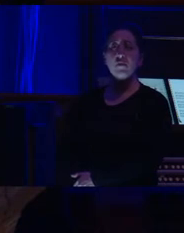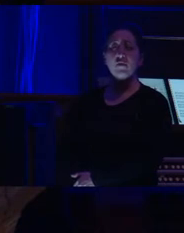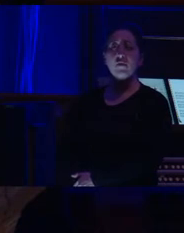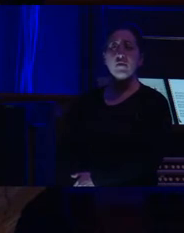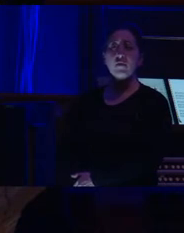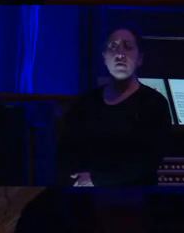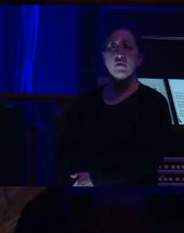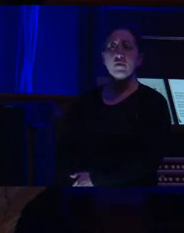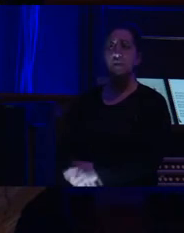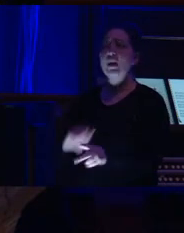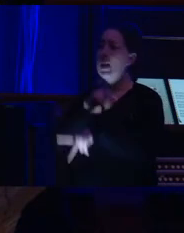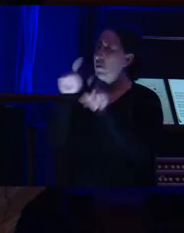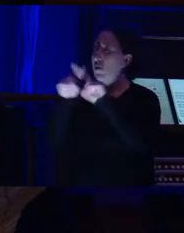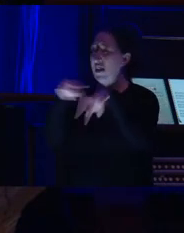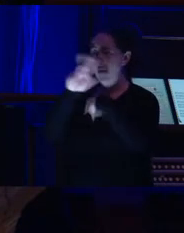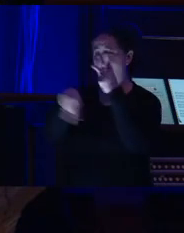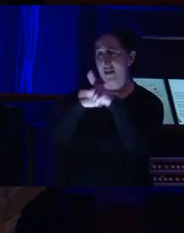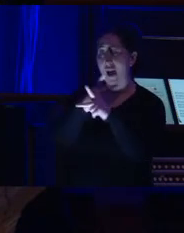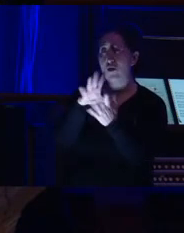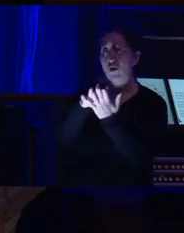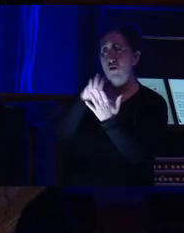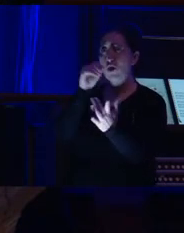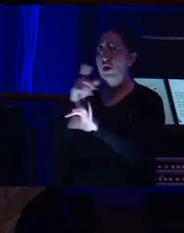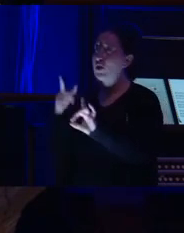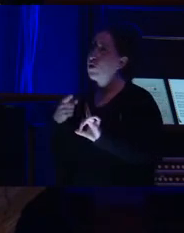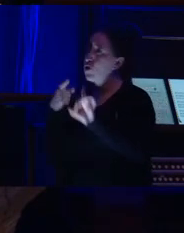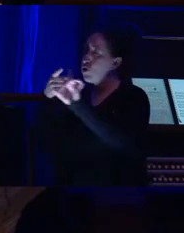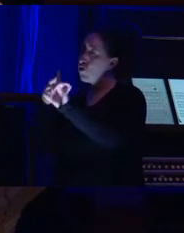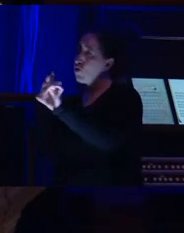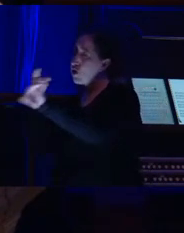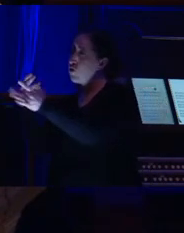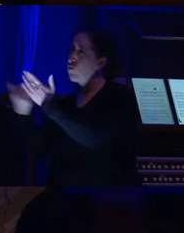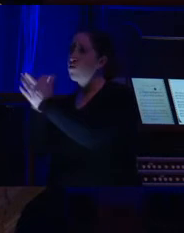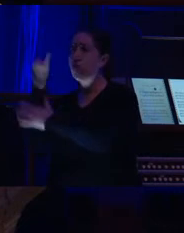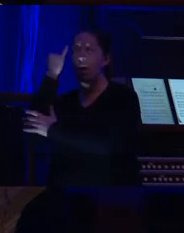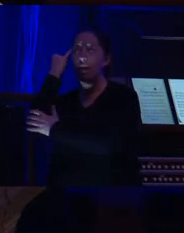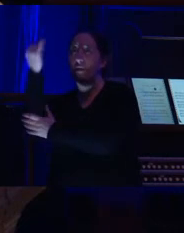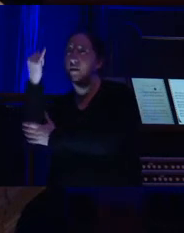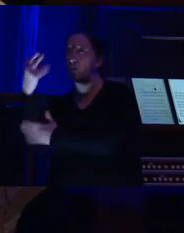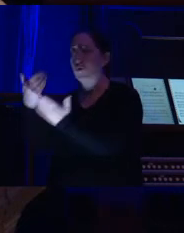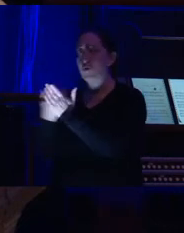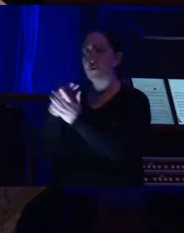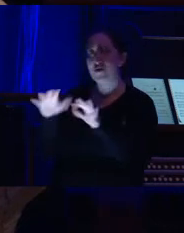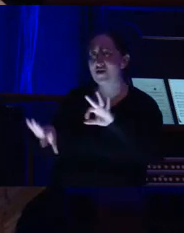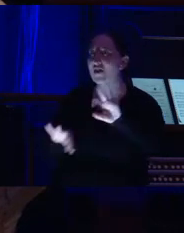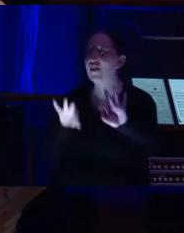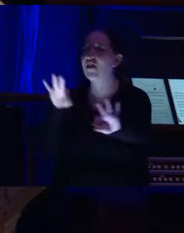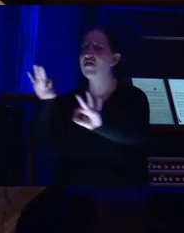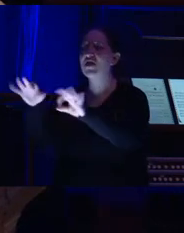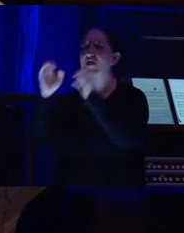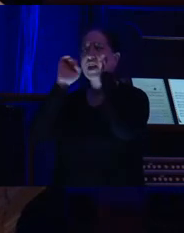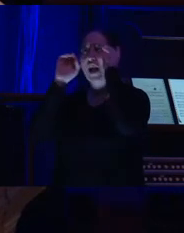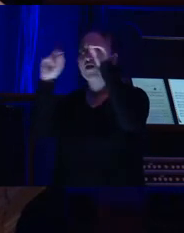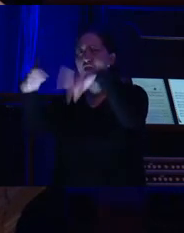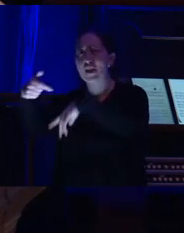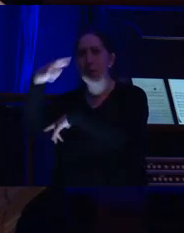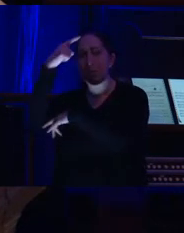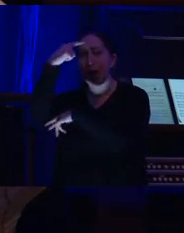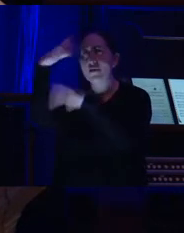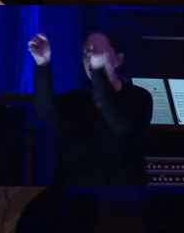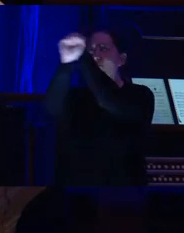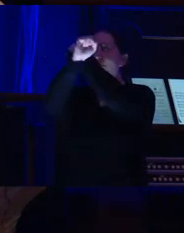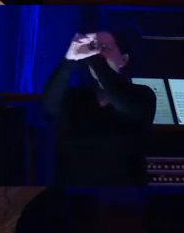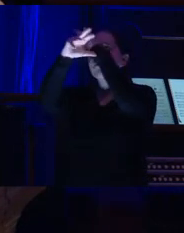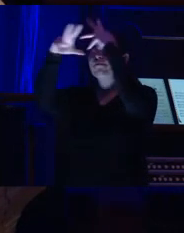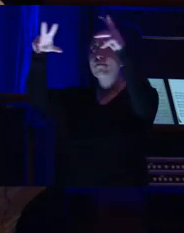and styles of learning, the directions of new ideas and discoveries, the educated minds and